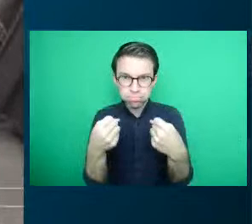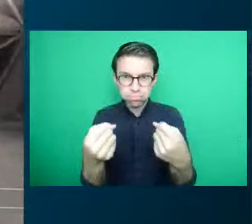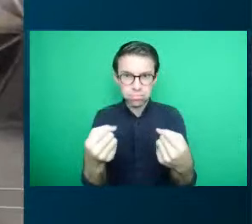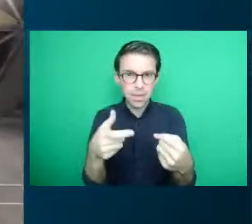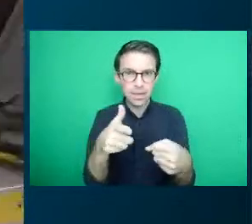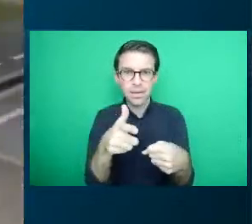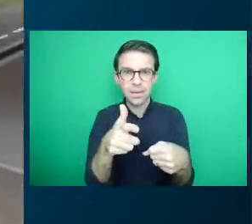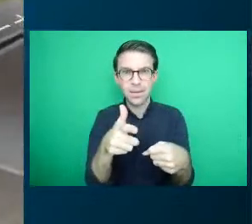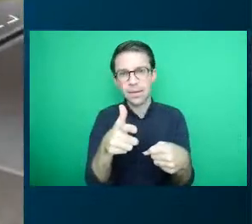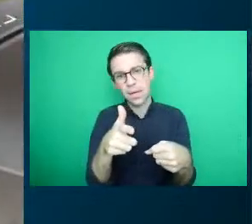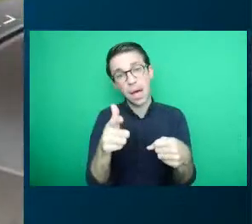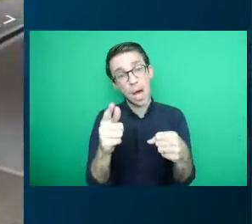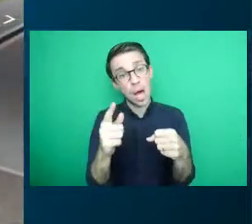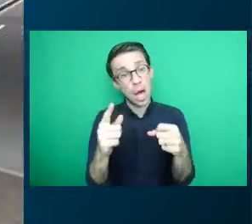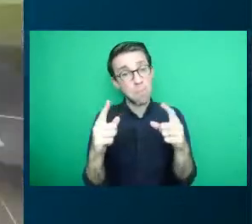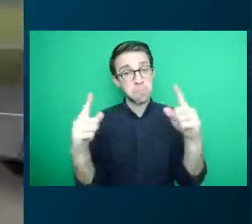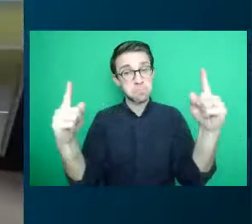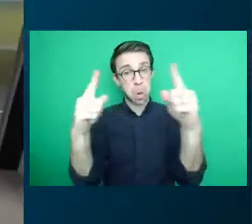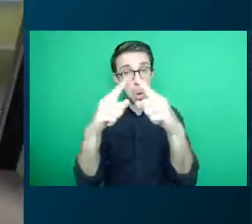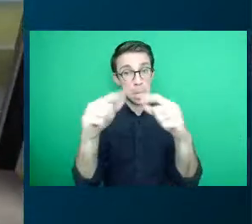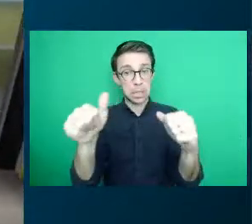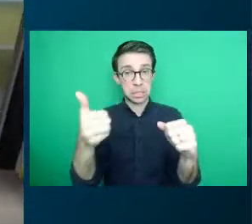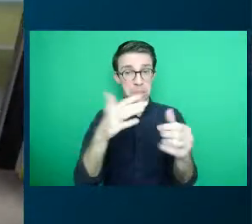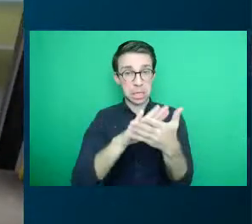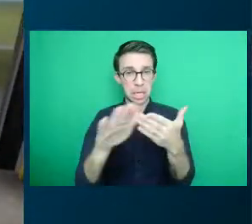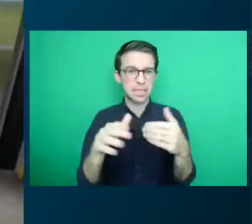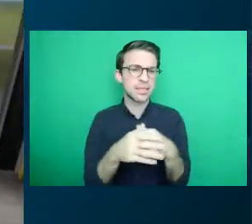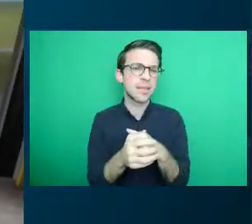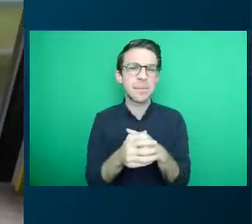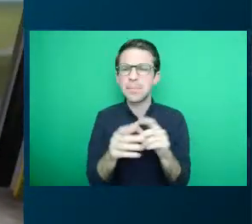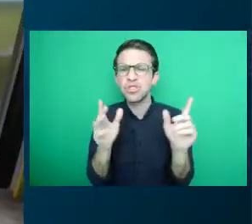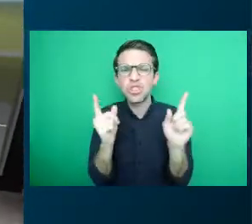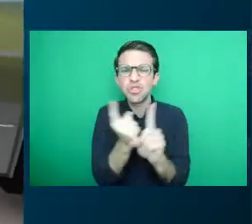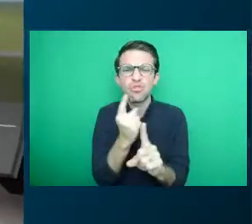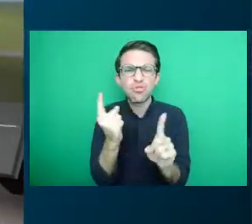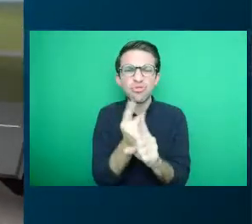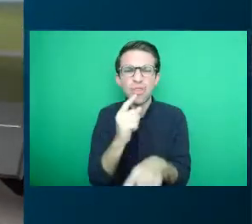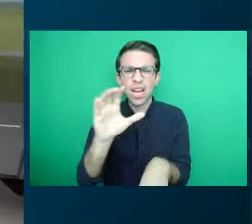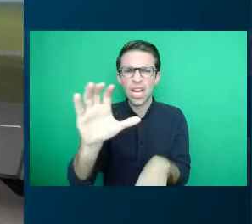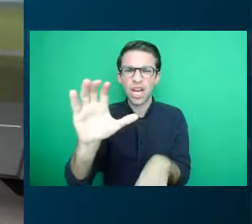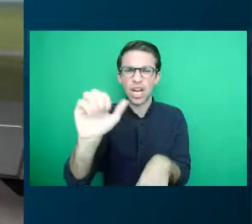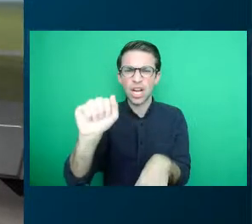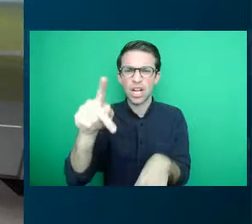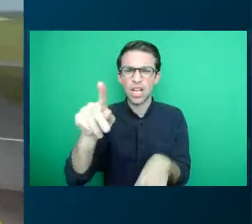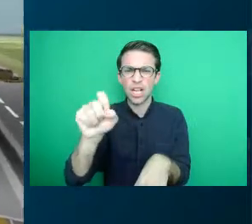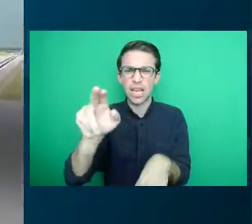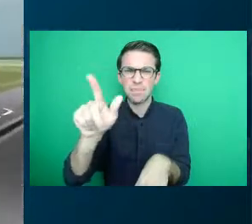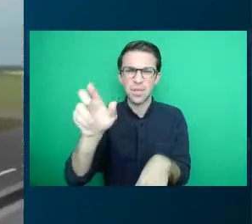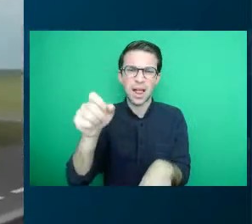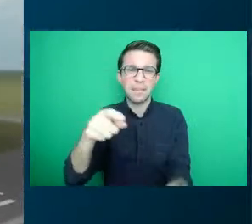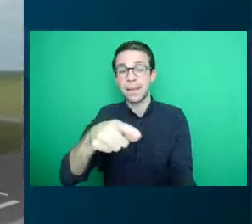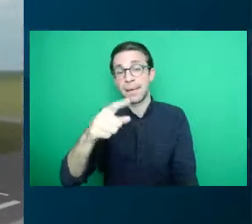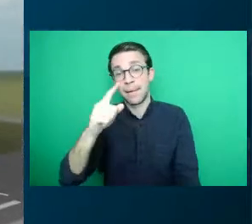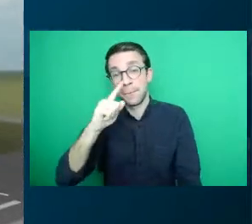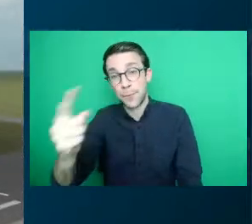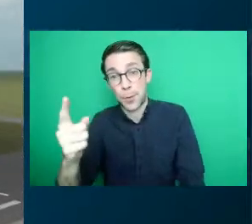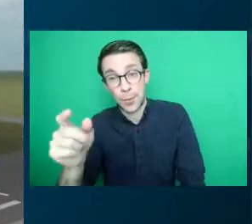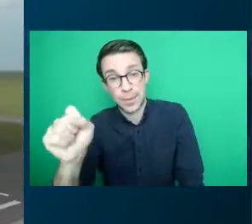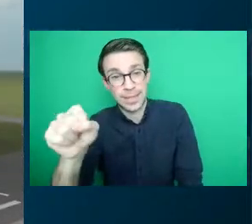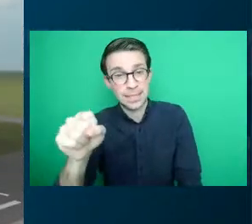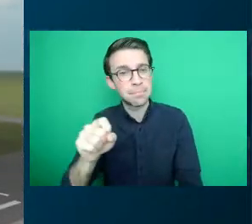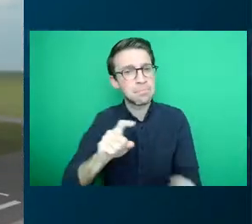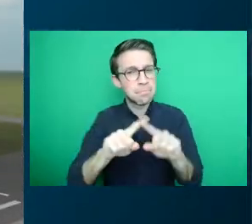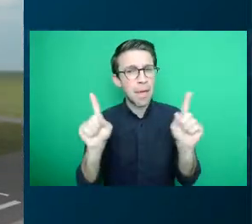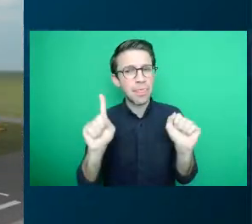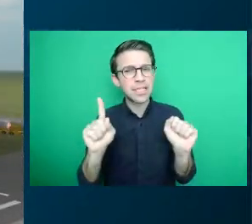but let's go ahead and get a normal little capsule like that. And I don't mean to be boring, but this looks like a nice first